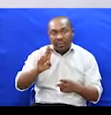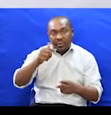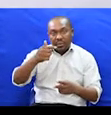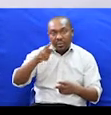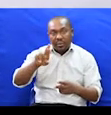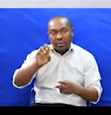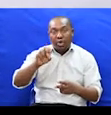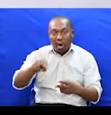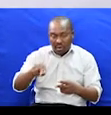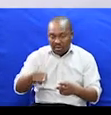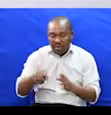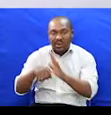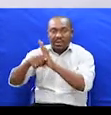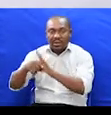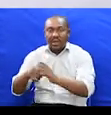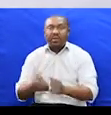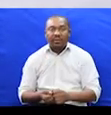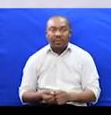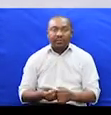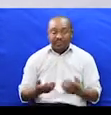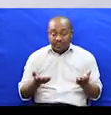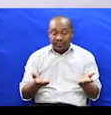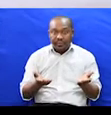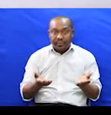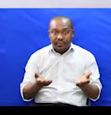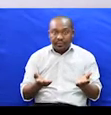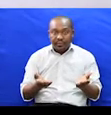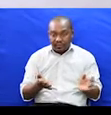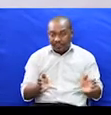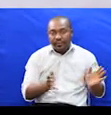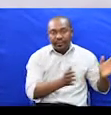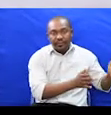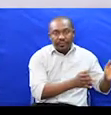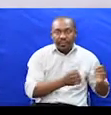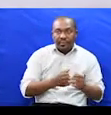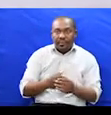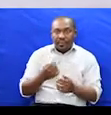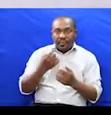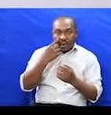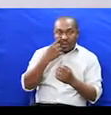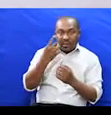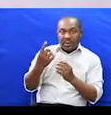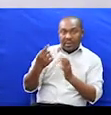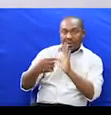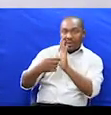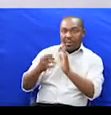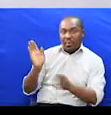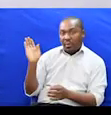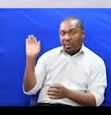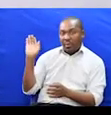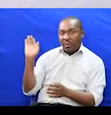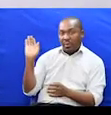Am I clear, my student? Very nice. Let us look about this. If this